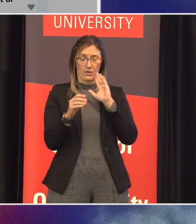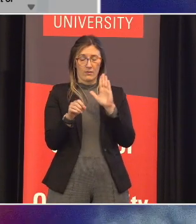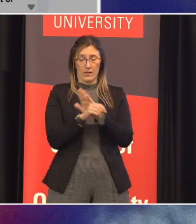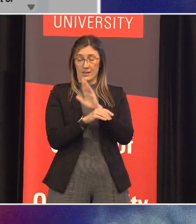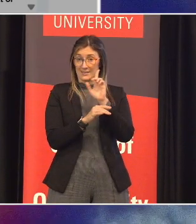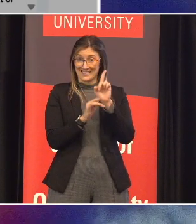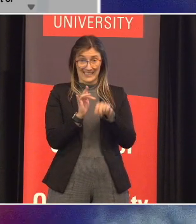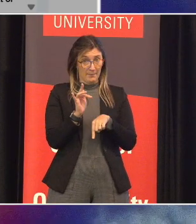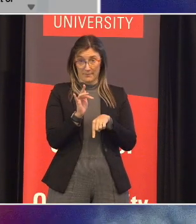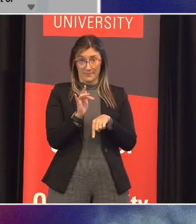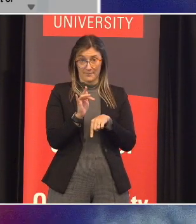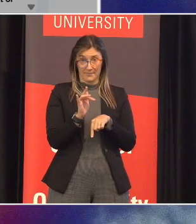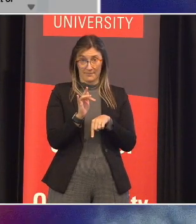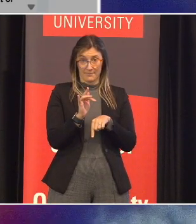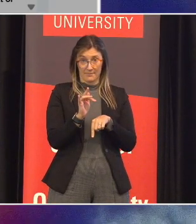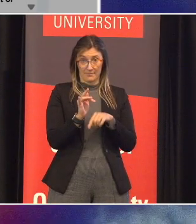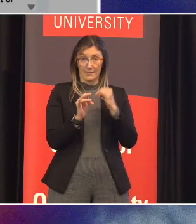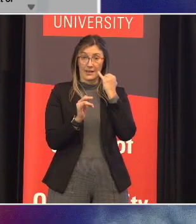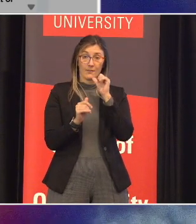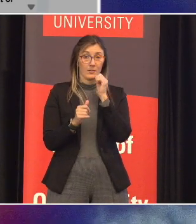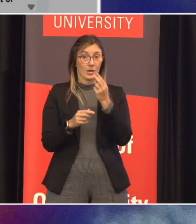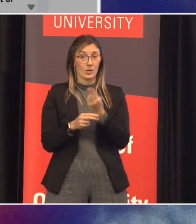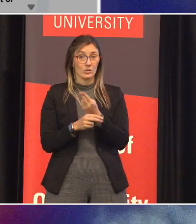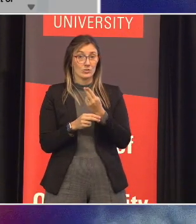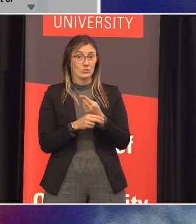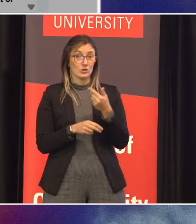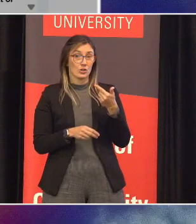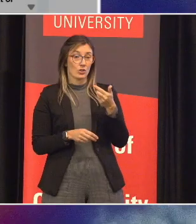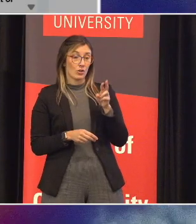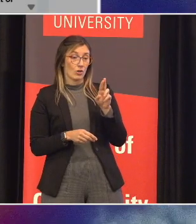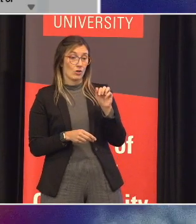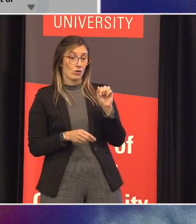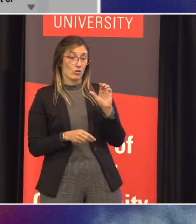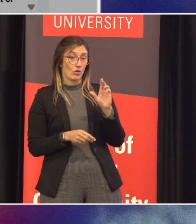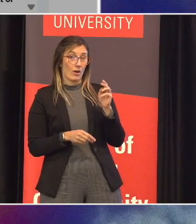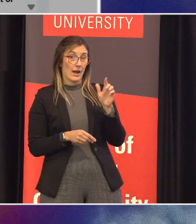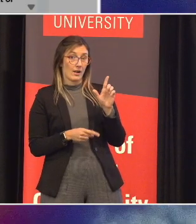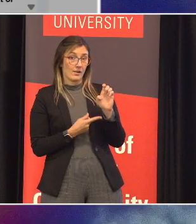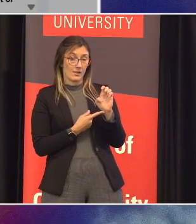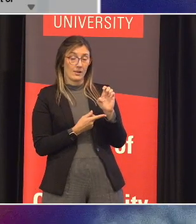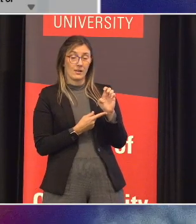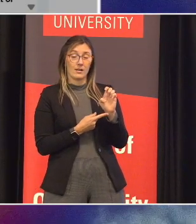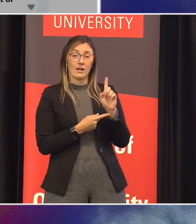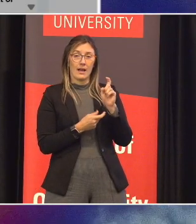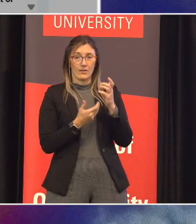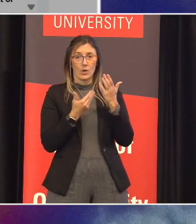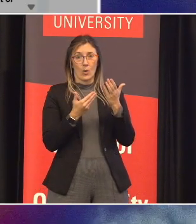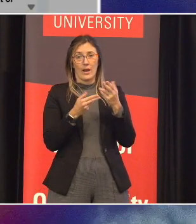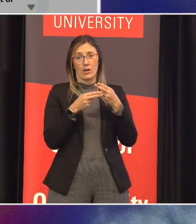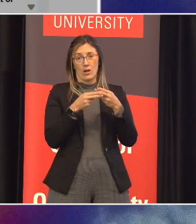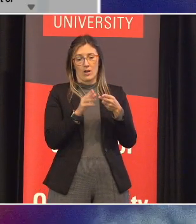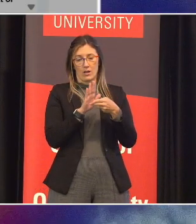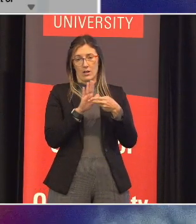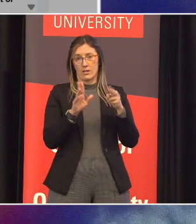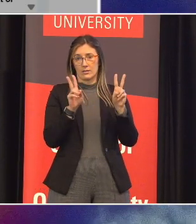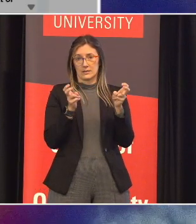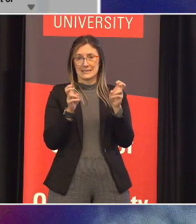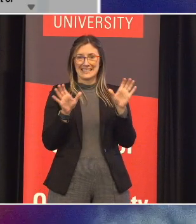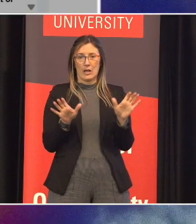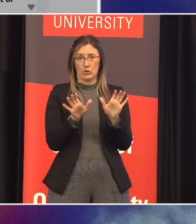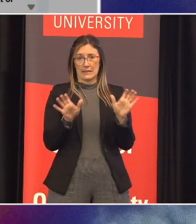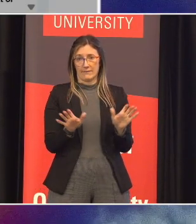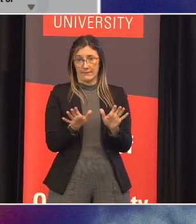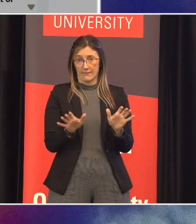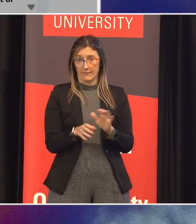using Grackle, I would need to go ahead and call that decorative, right? Alt